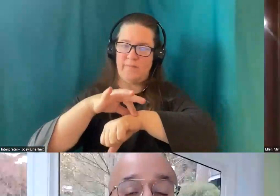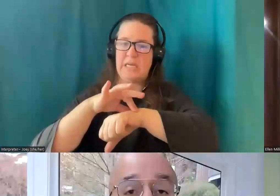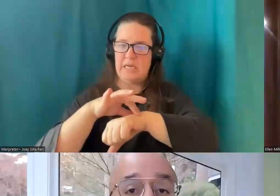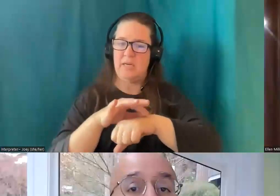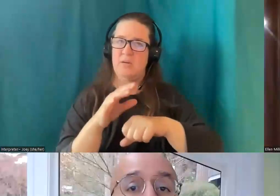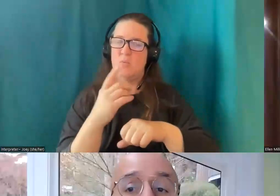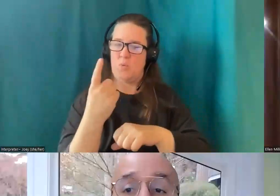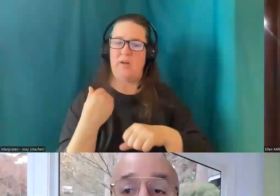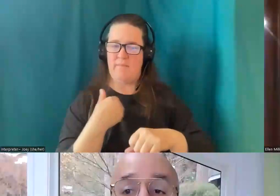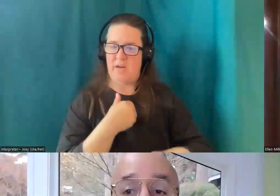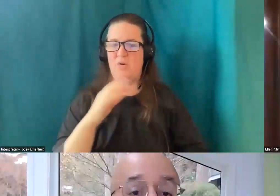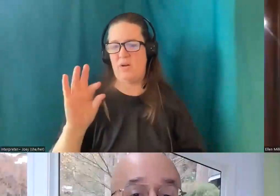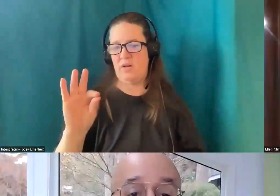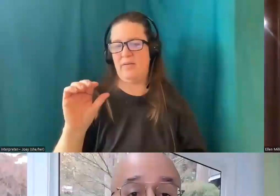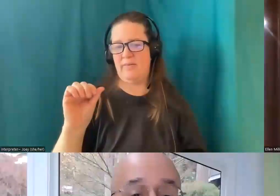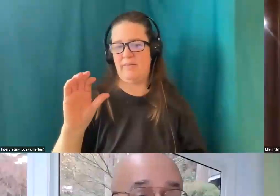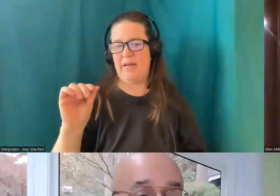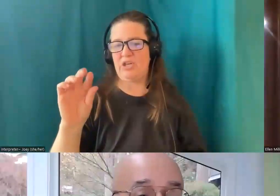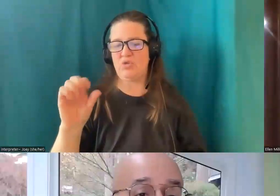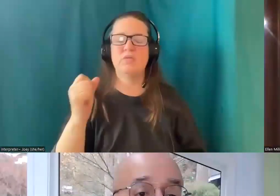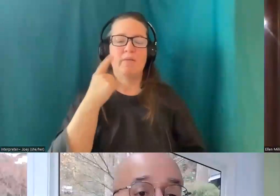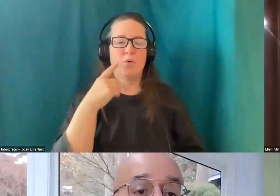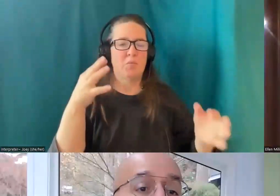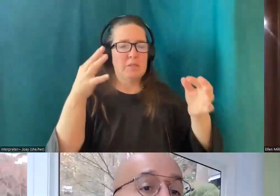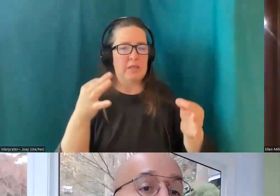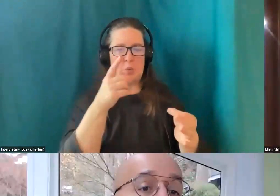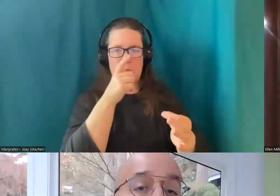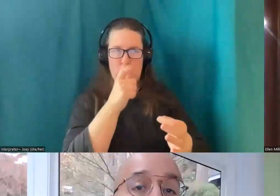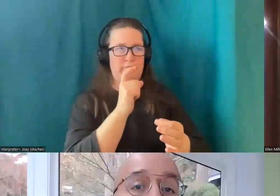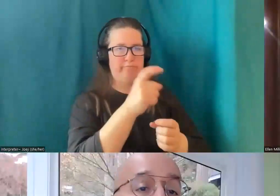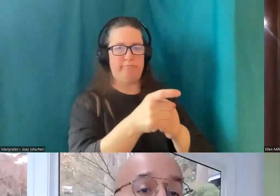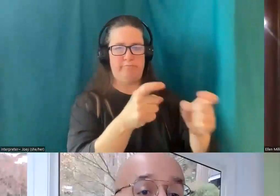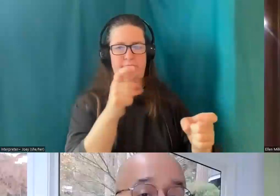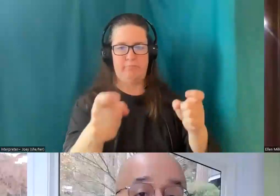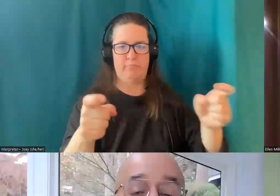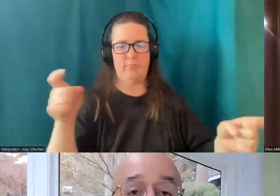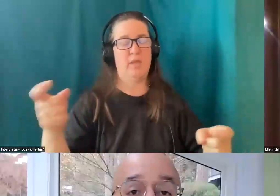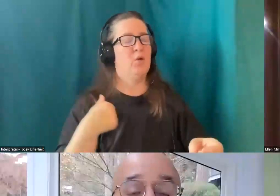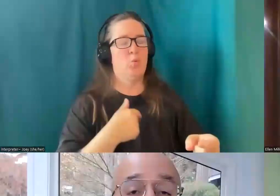to groups that are in rural communities. So we're prepared to fund groups in